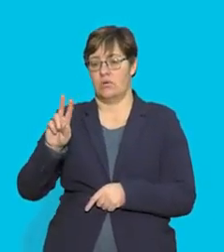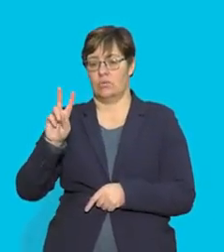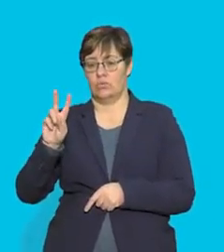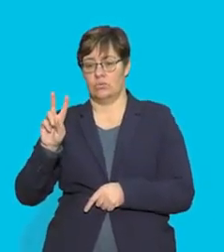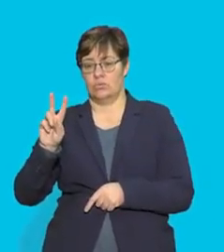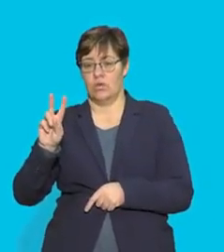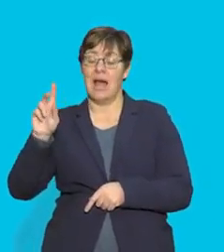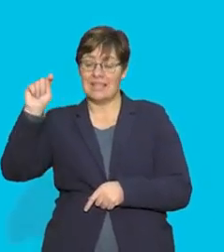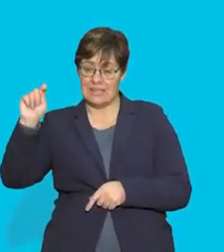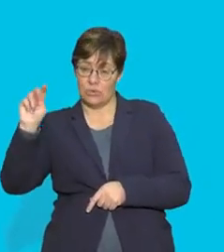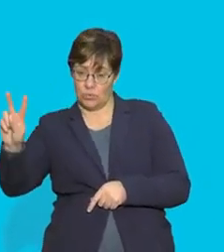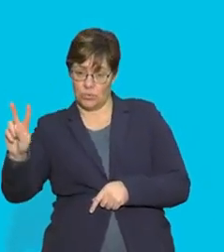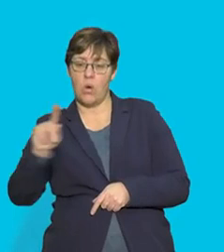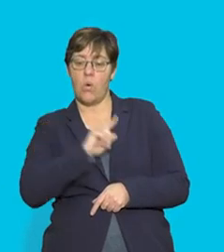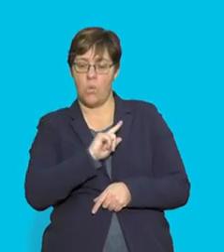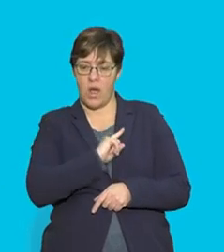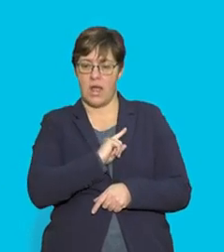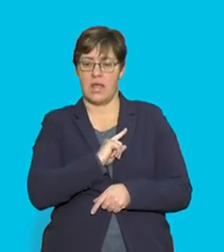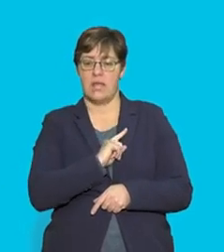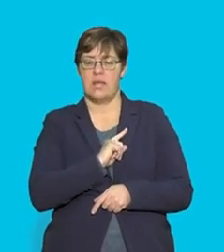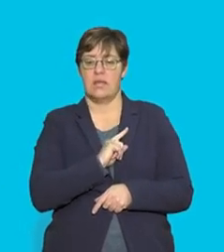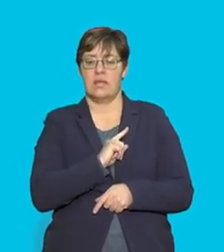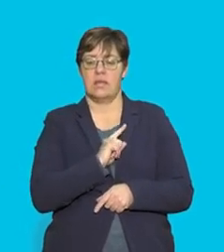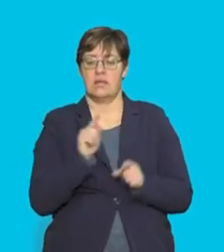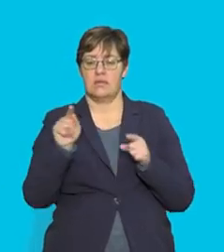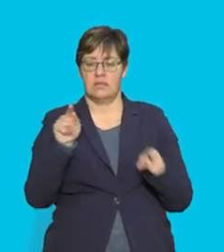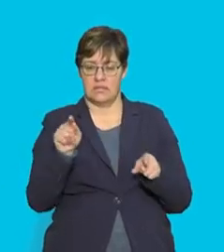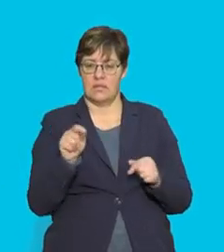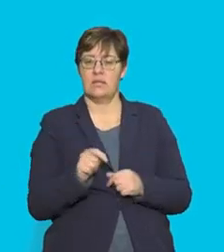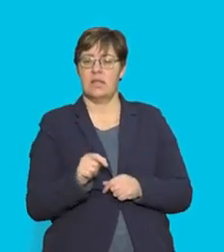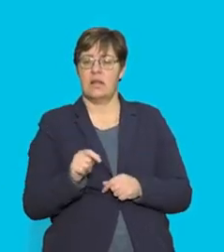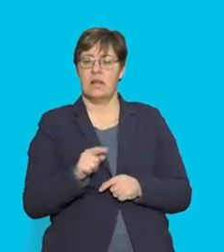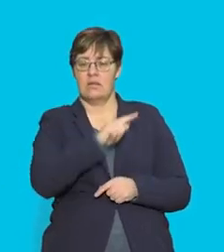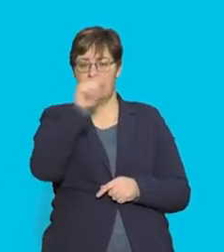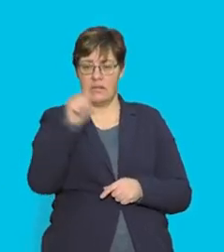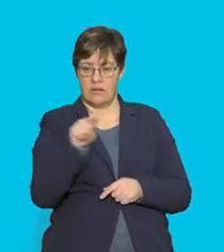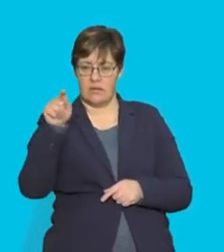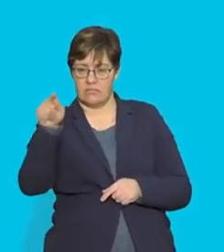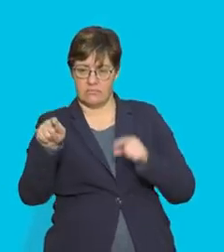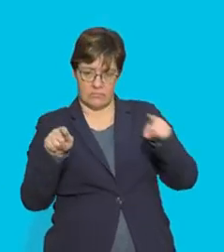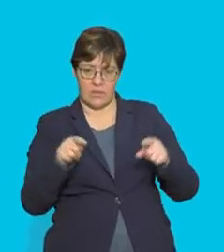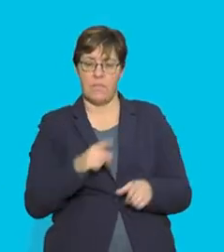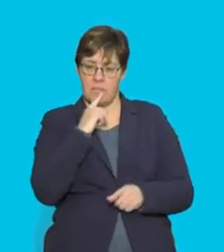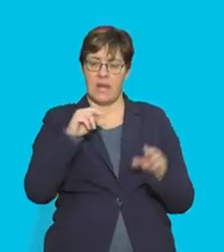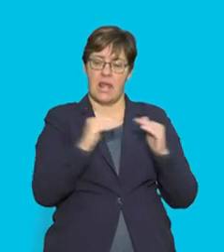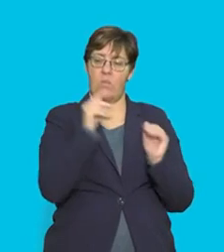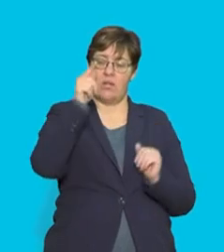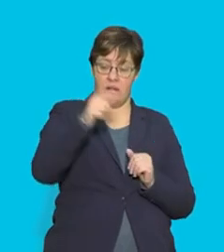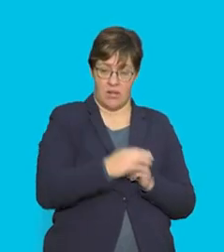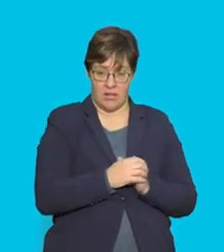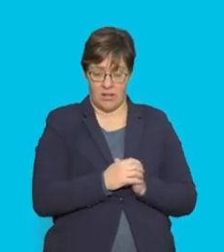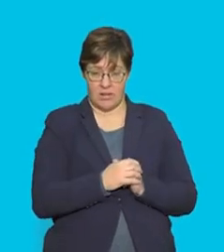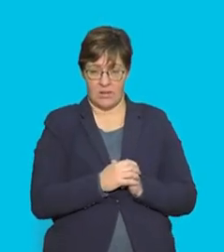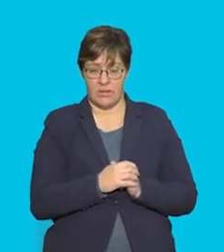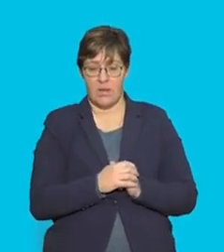That's because it's a diagonal, which will be equal to that angle, which will be equal to that angle,